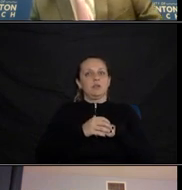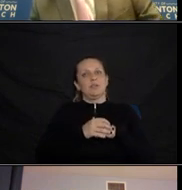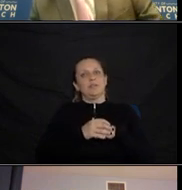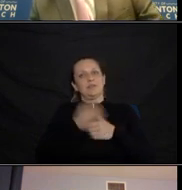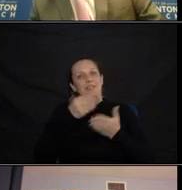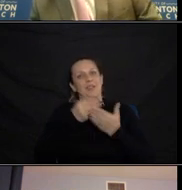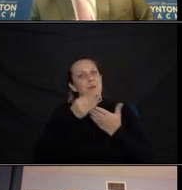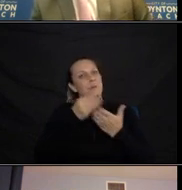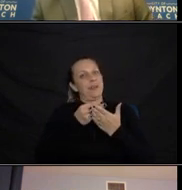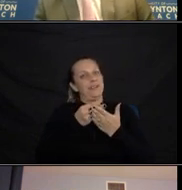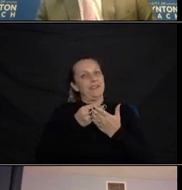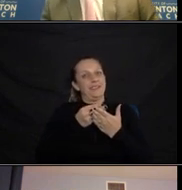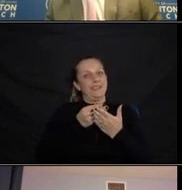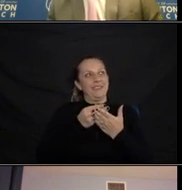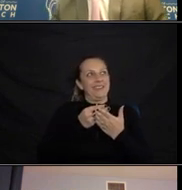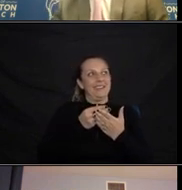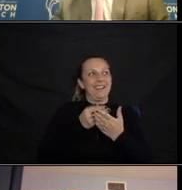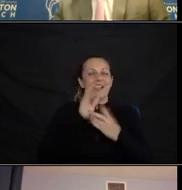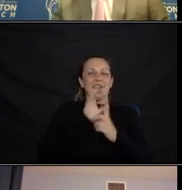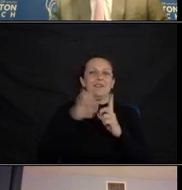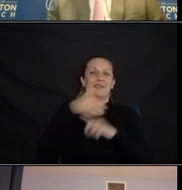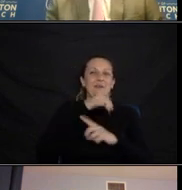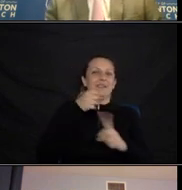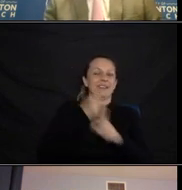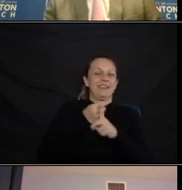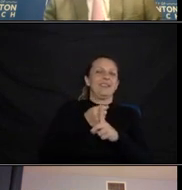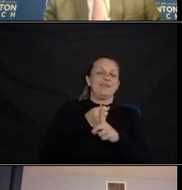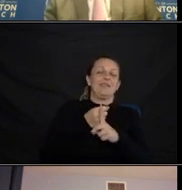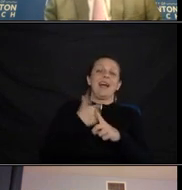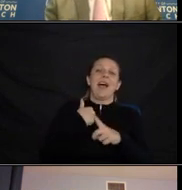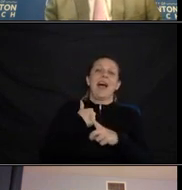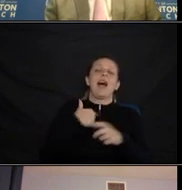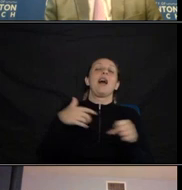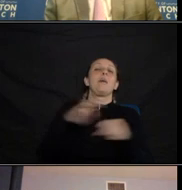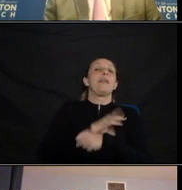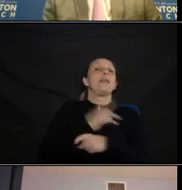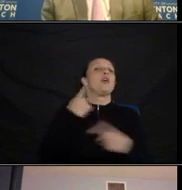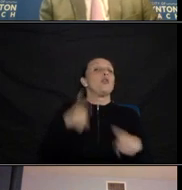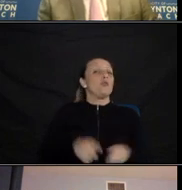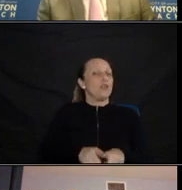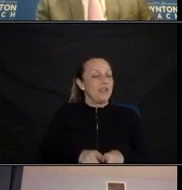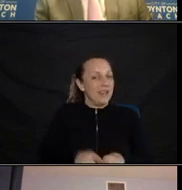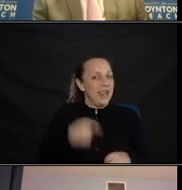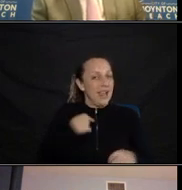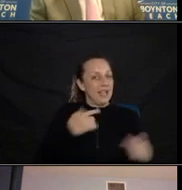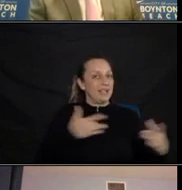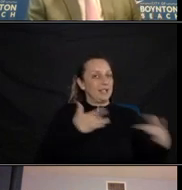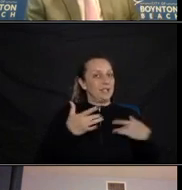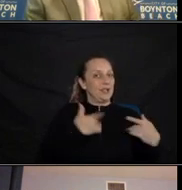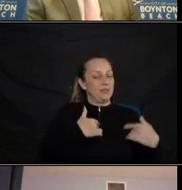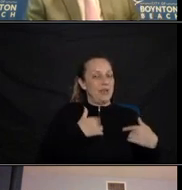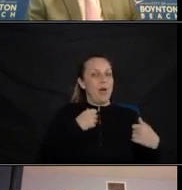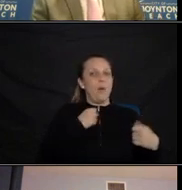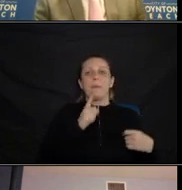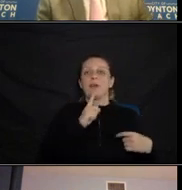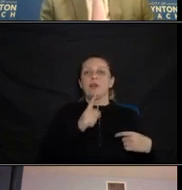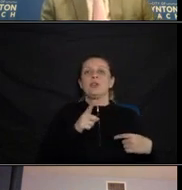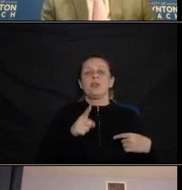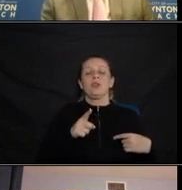In terms of the environmental impact, I want to say that I completely agree, and it concerns me. I want to make sure that